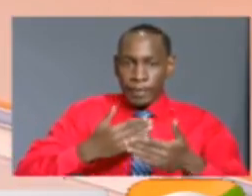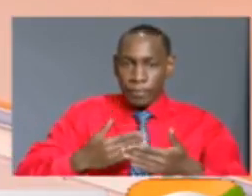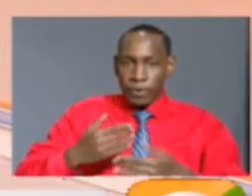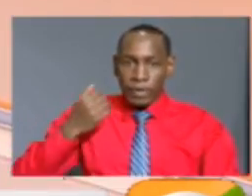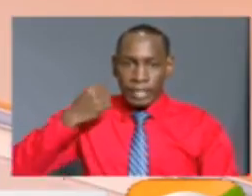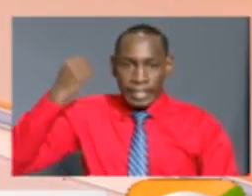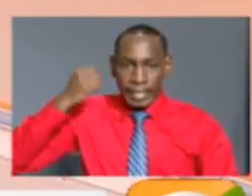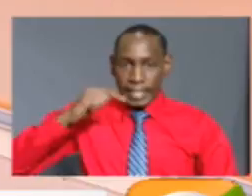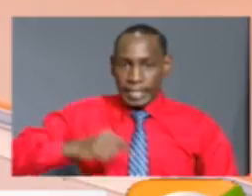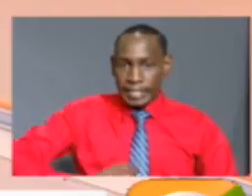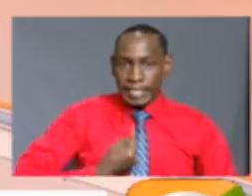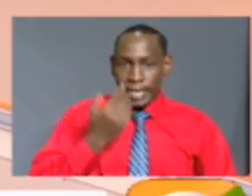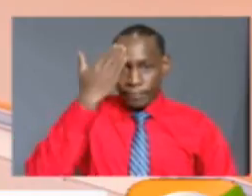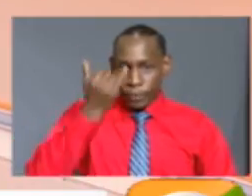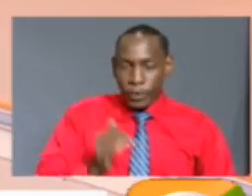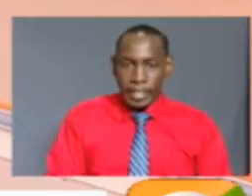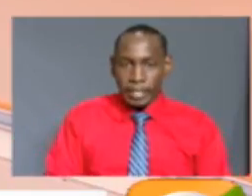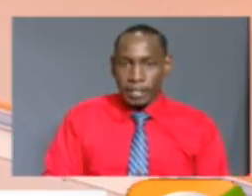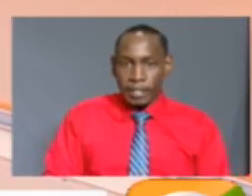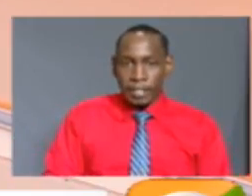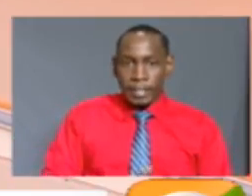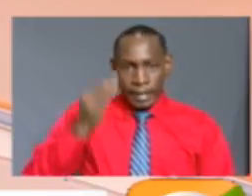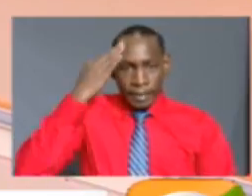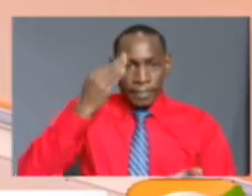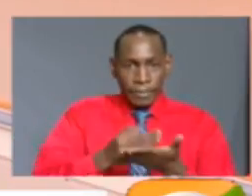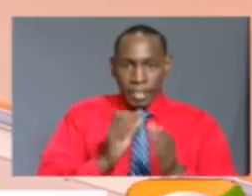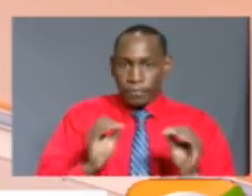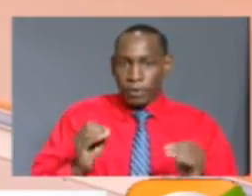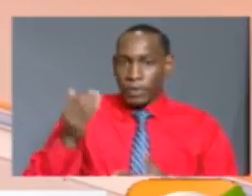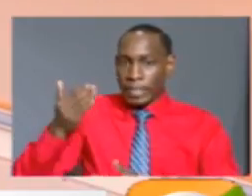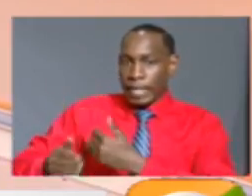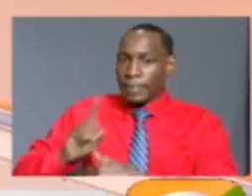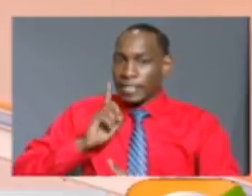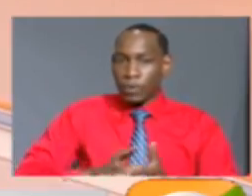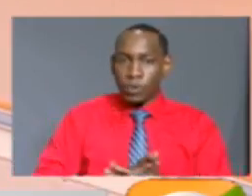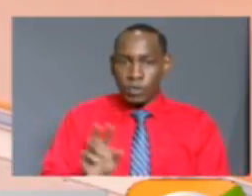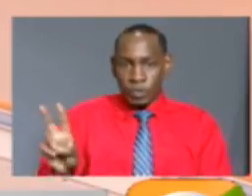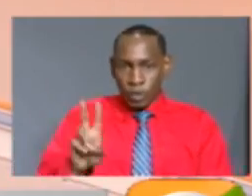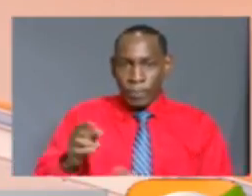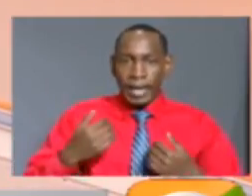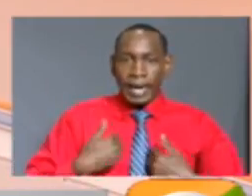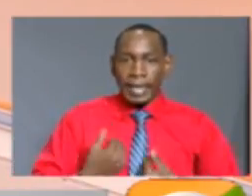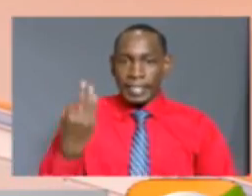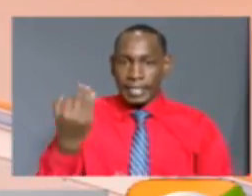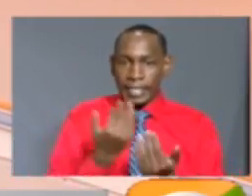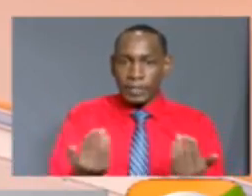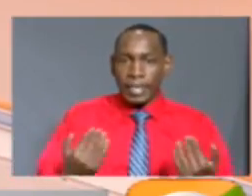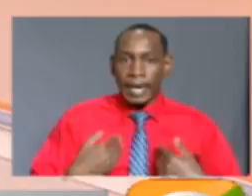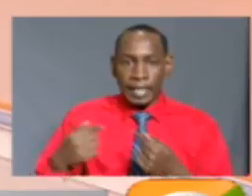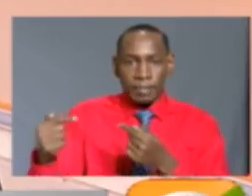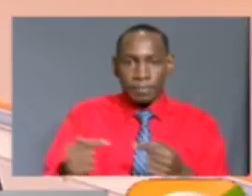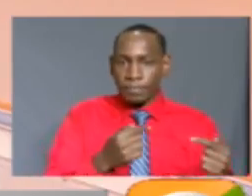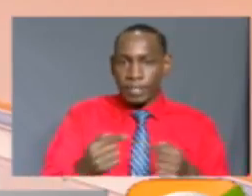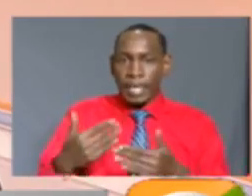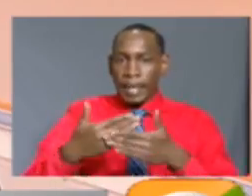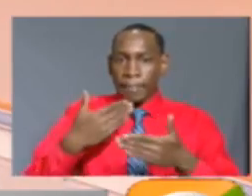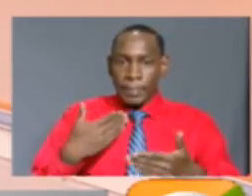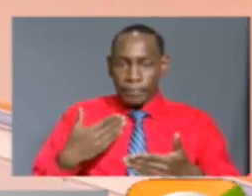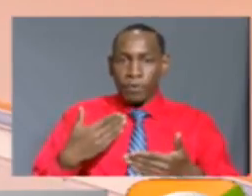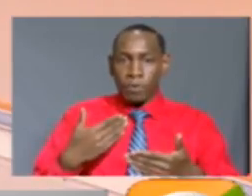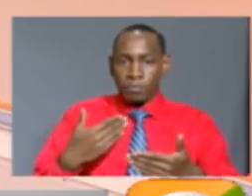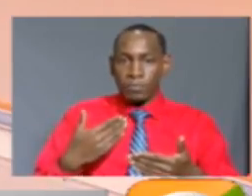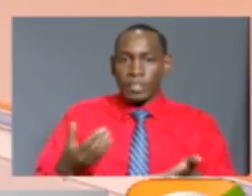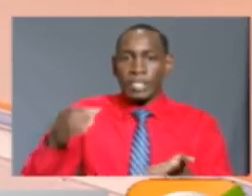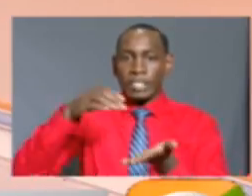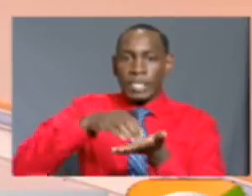his own life over infidelity claims. According to neighbours, the couple who had three children had disputes before the